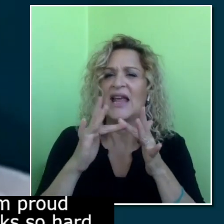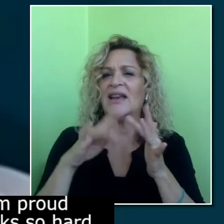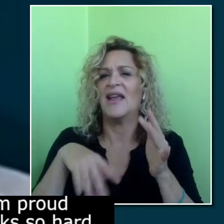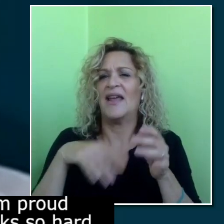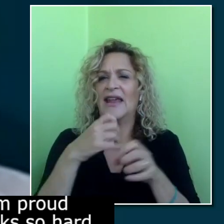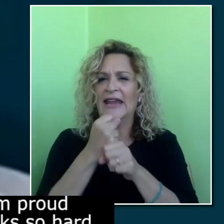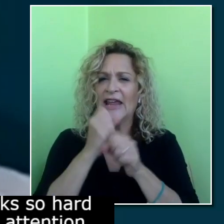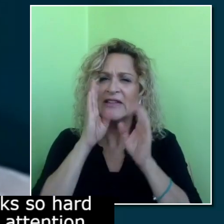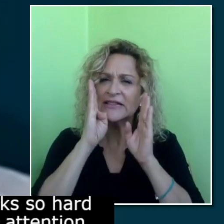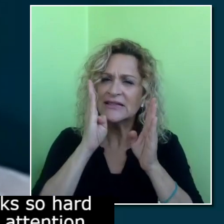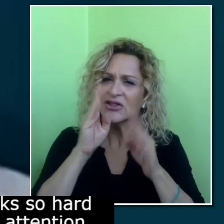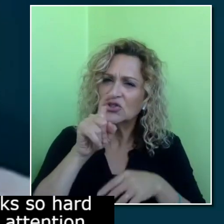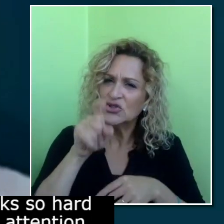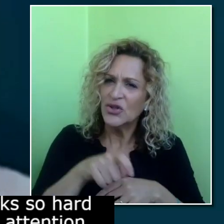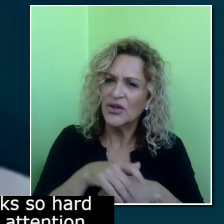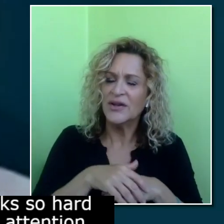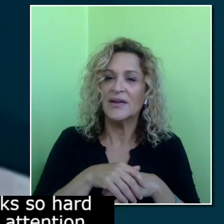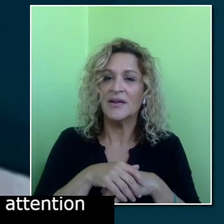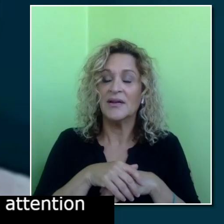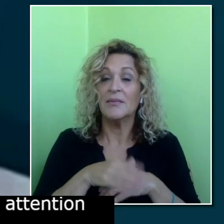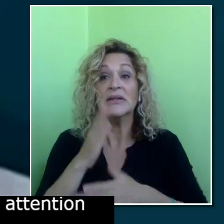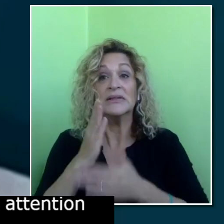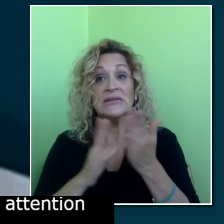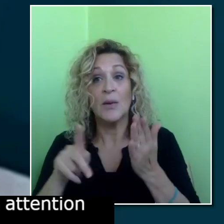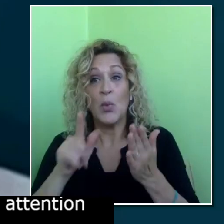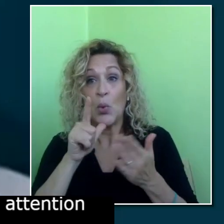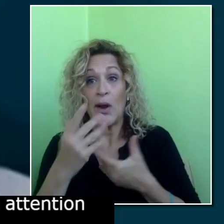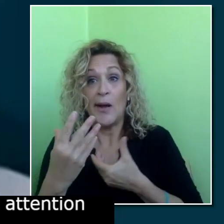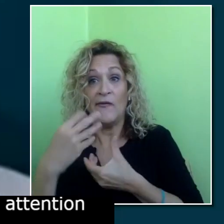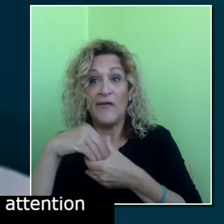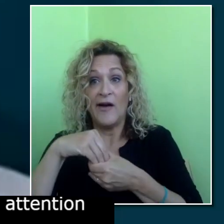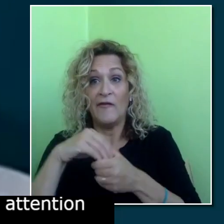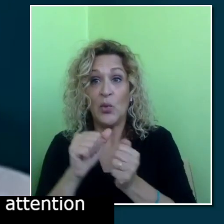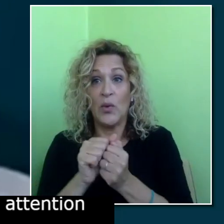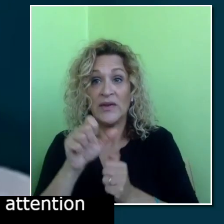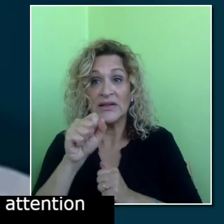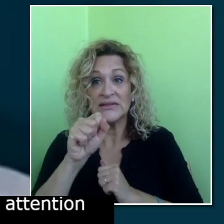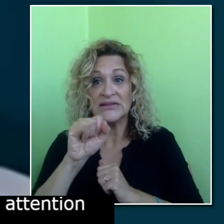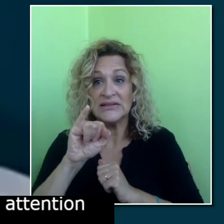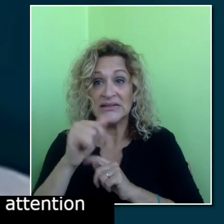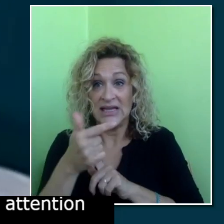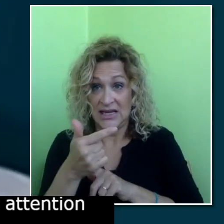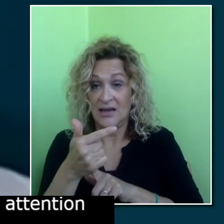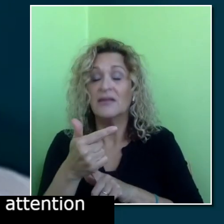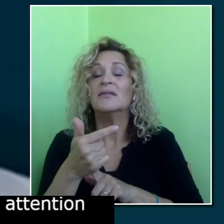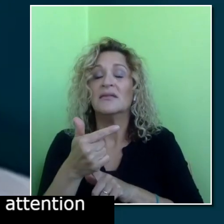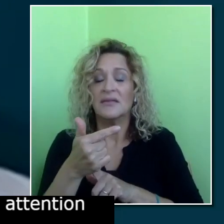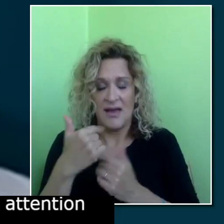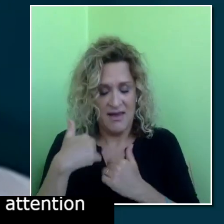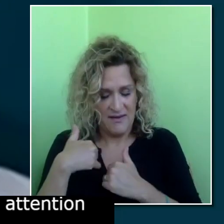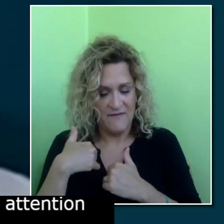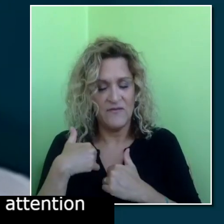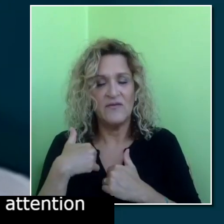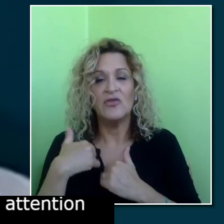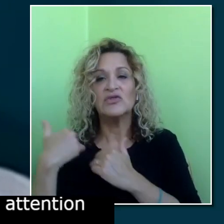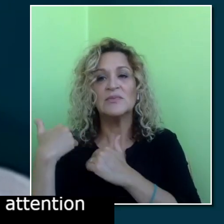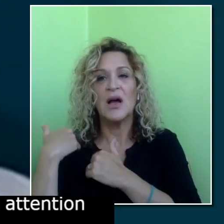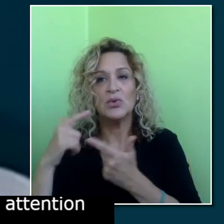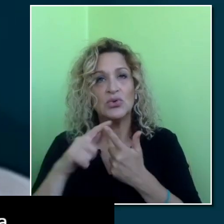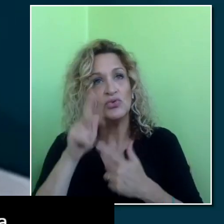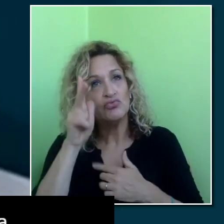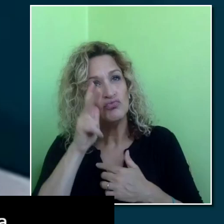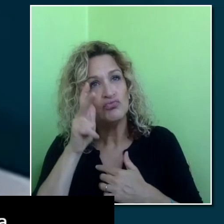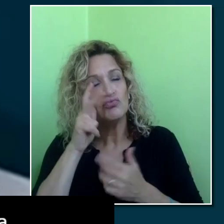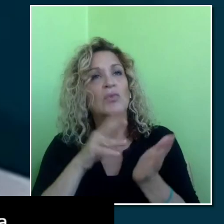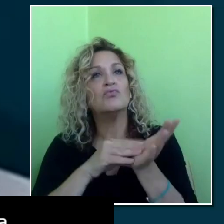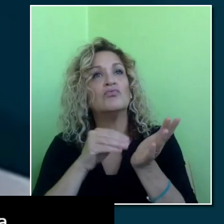rest of us who are not part of the SIG have a responsibility to listen and to learn. That